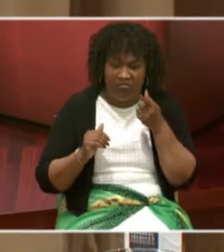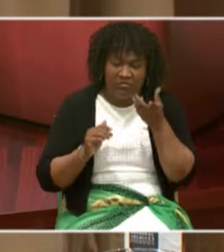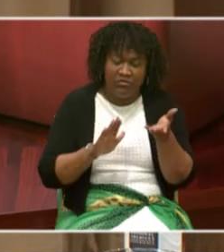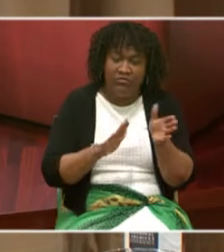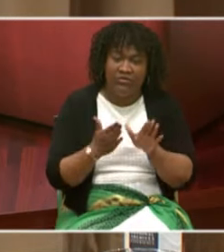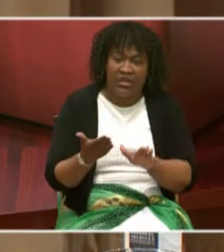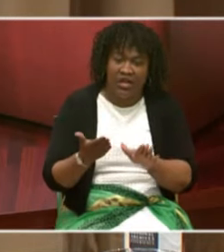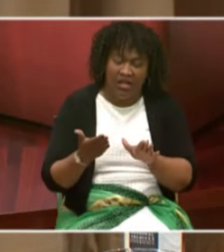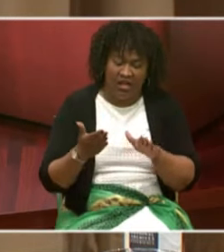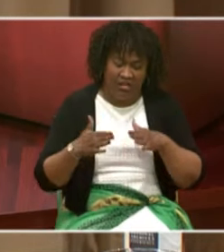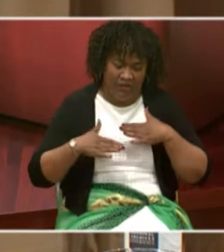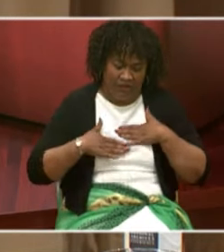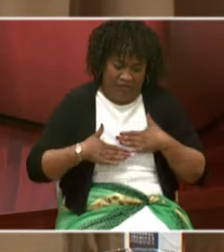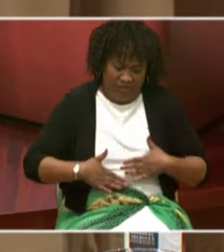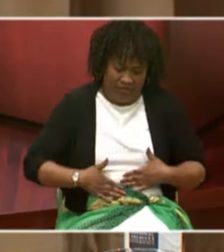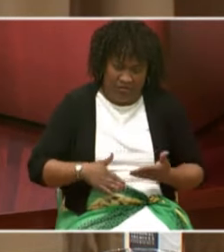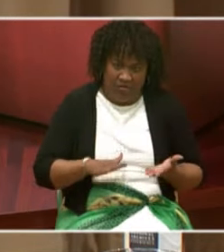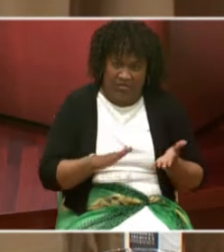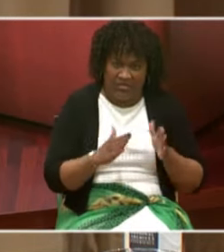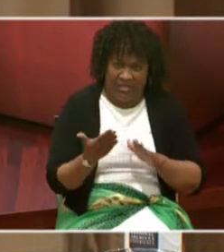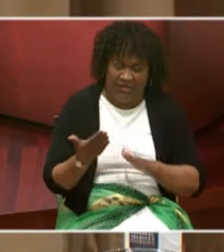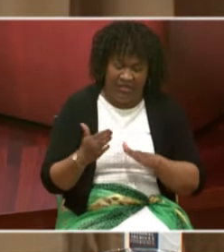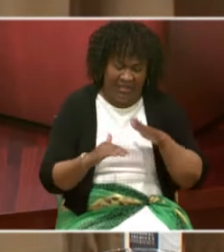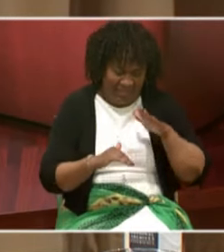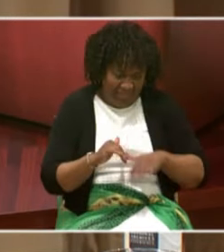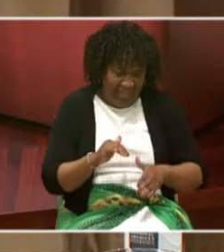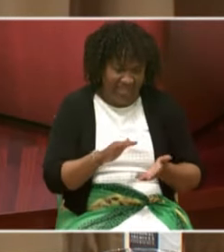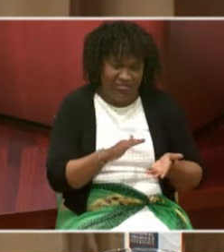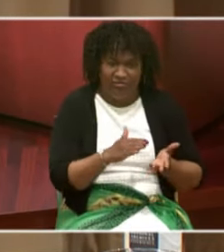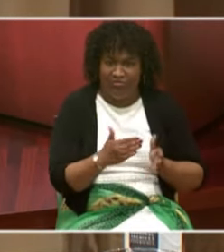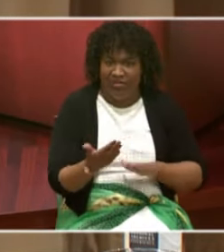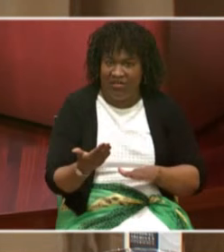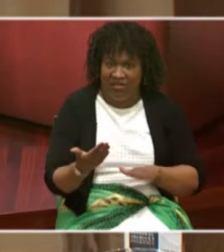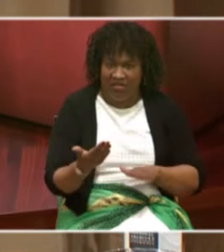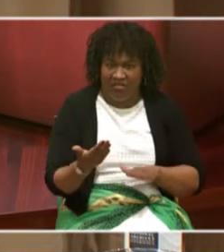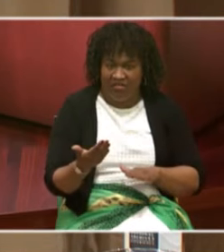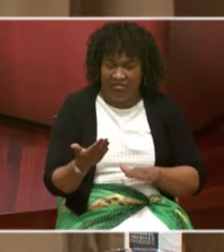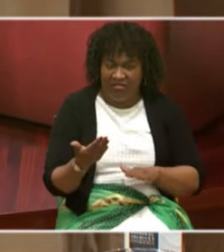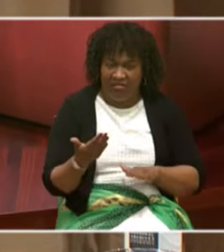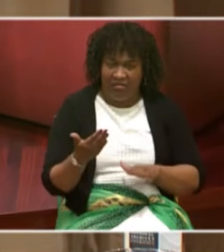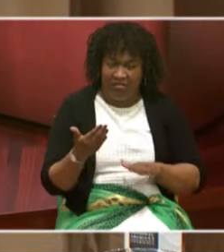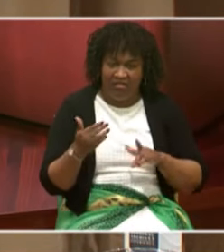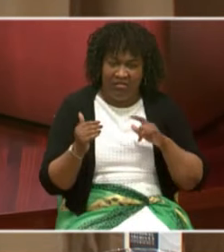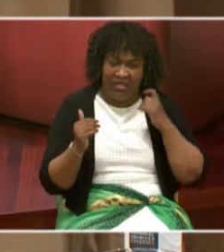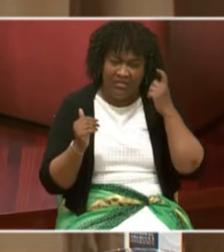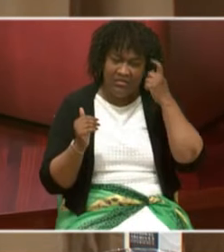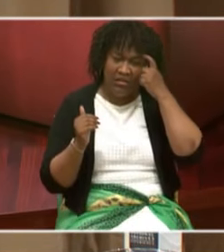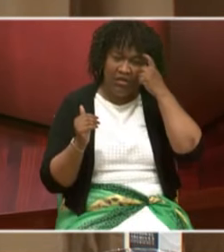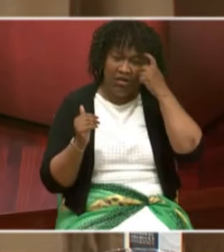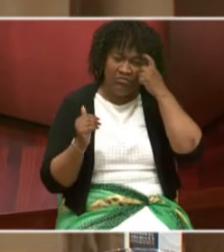history will treat him in terms of his legacy? And the other question is,